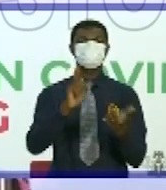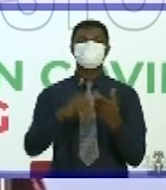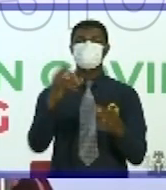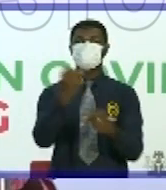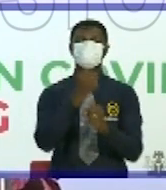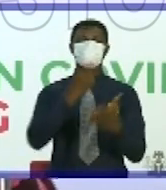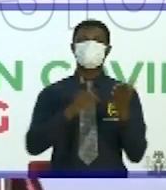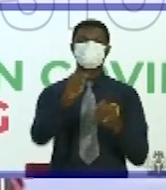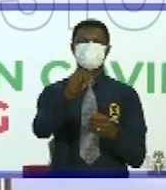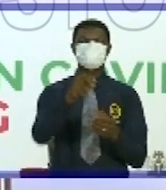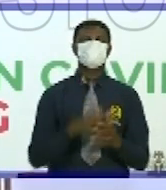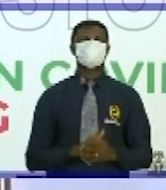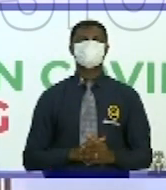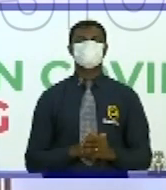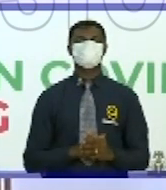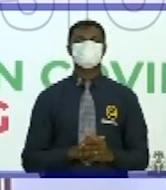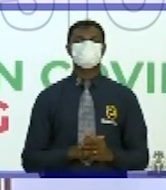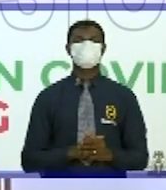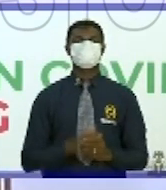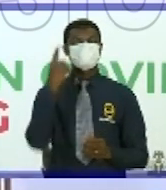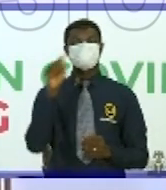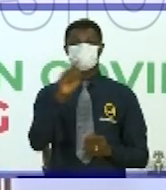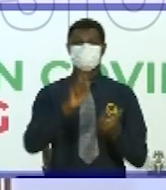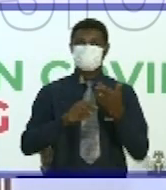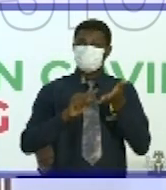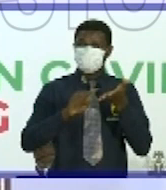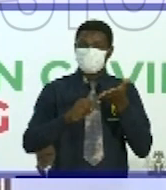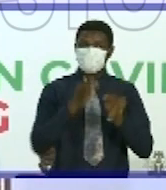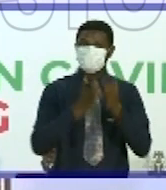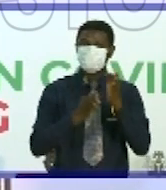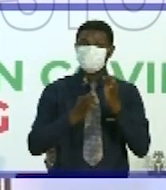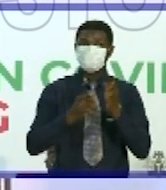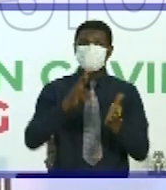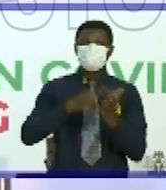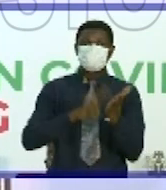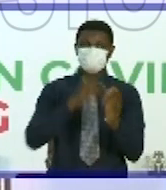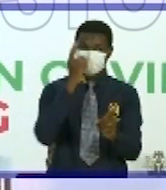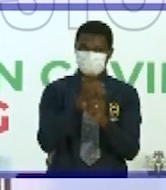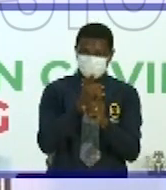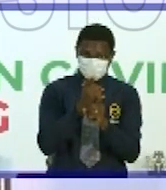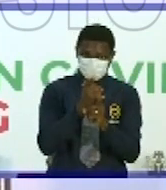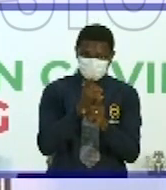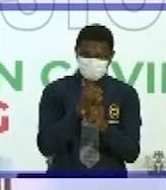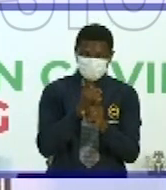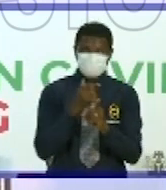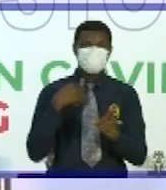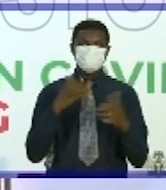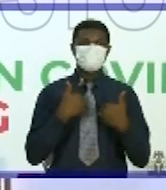information. Now, for you to check the authenticity of this result, there's a QR